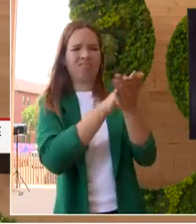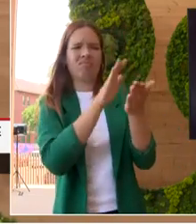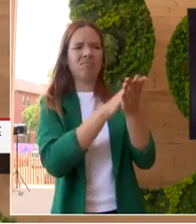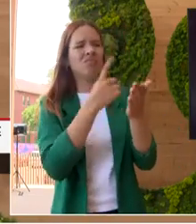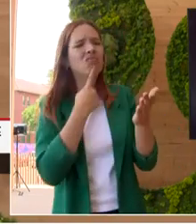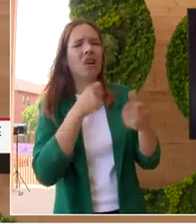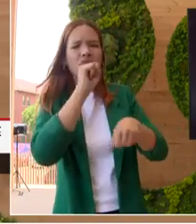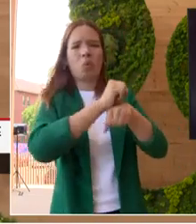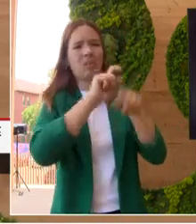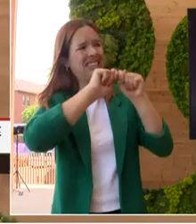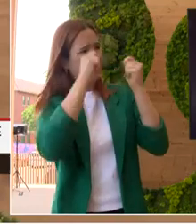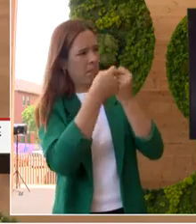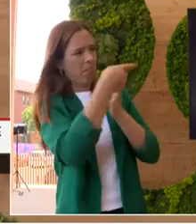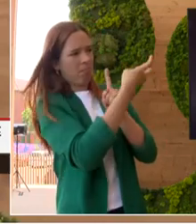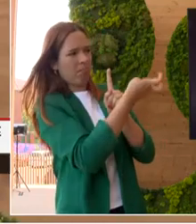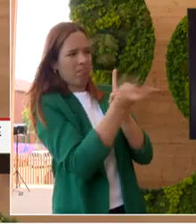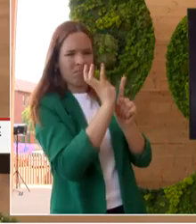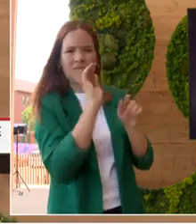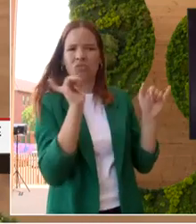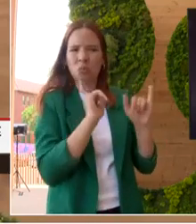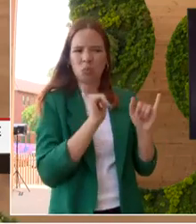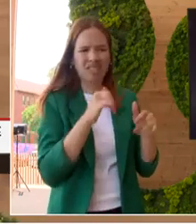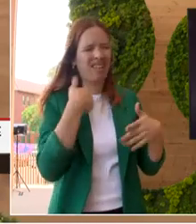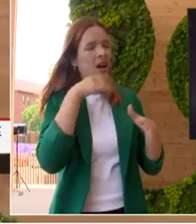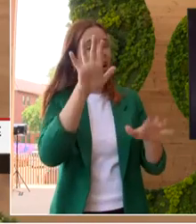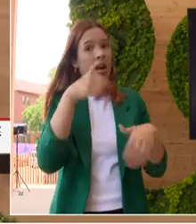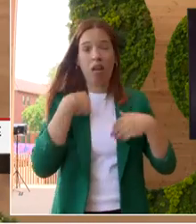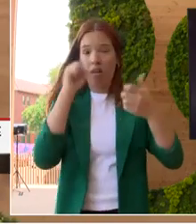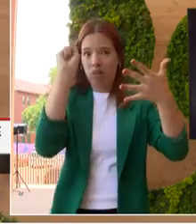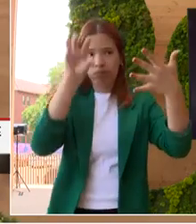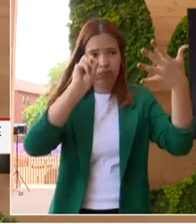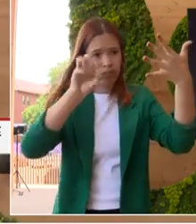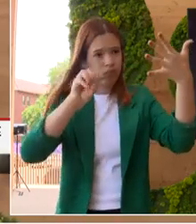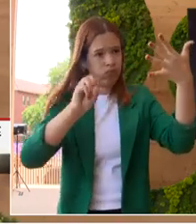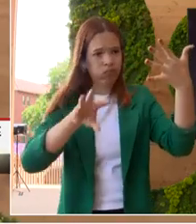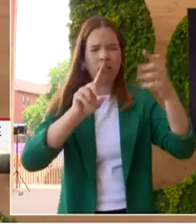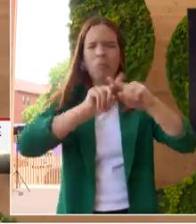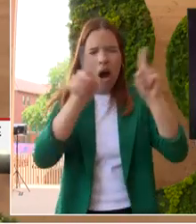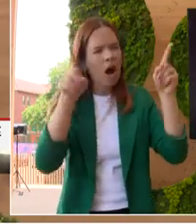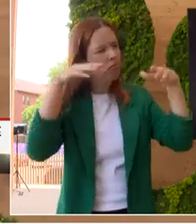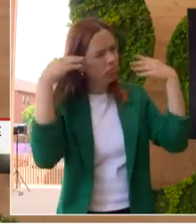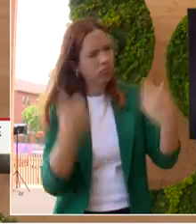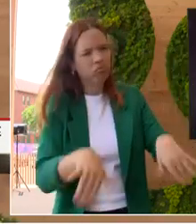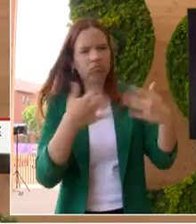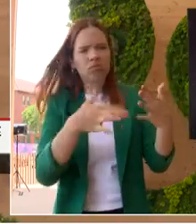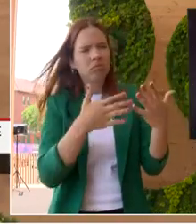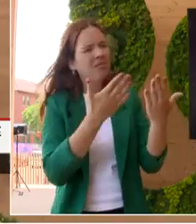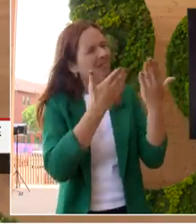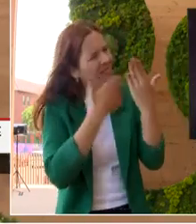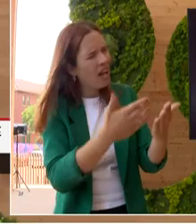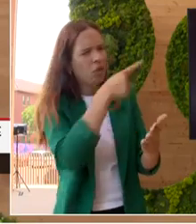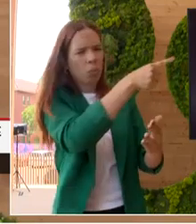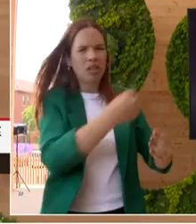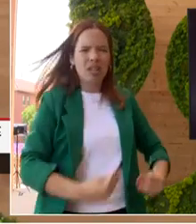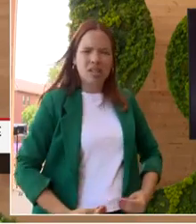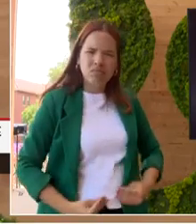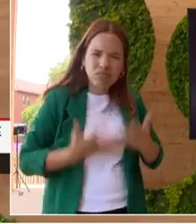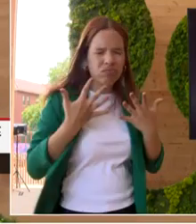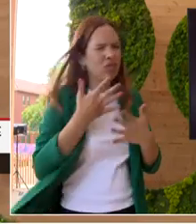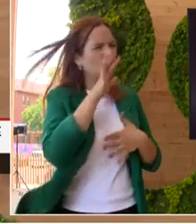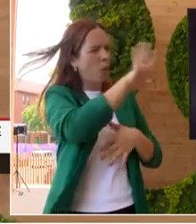May, David, Joel, Paul, and many others have been passionately involved in this project since its inception.